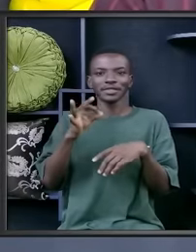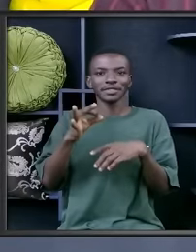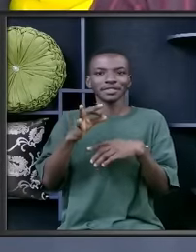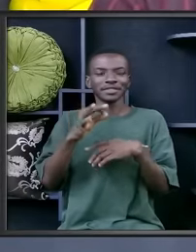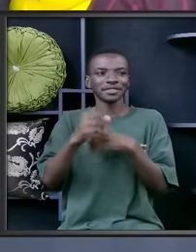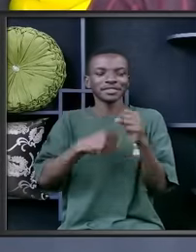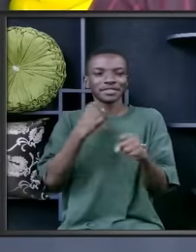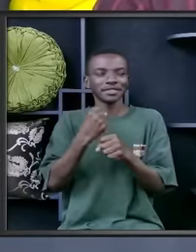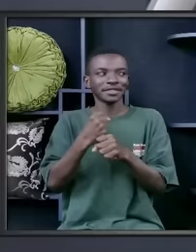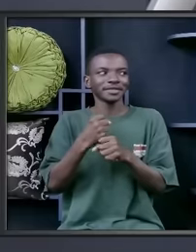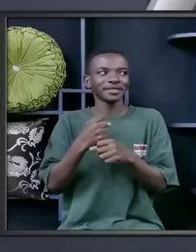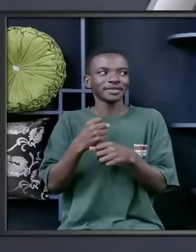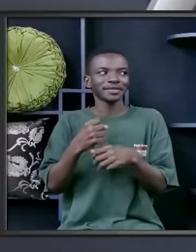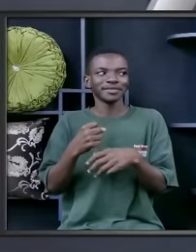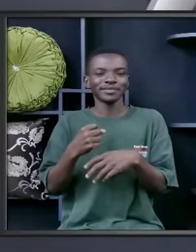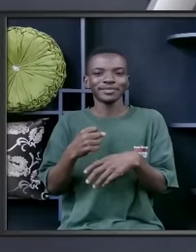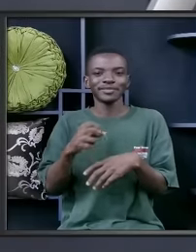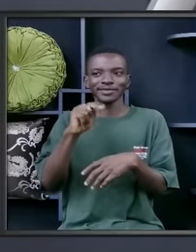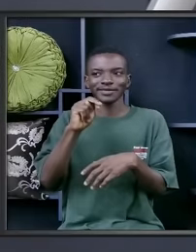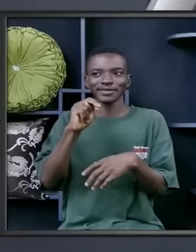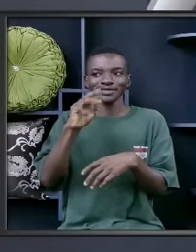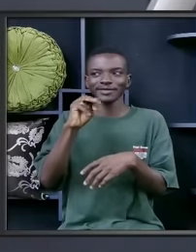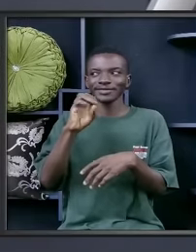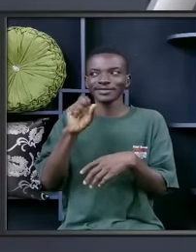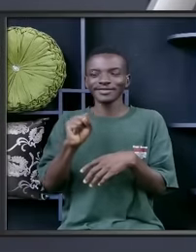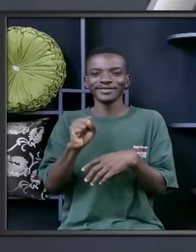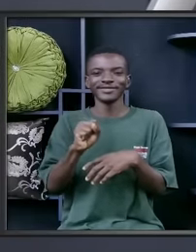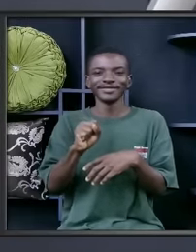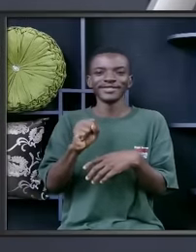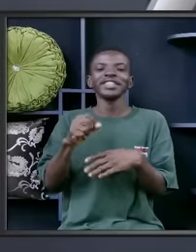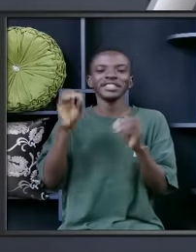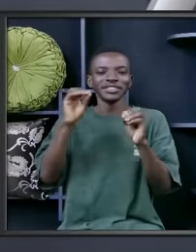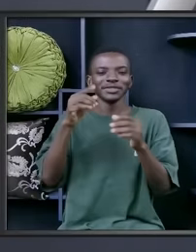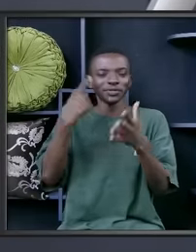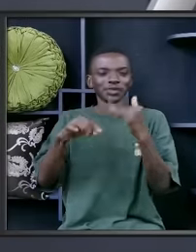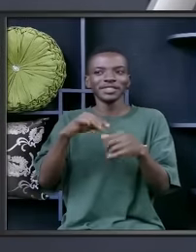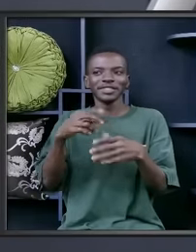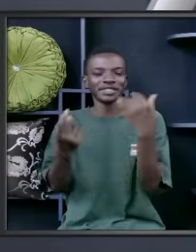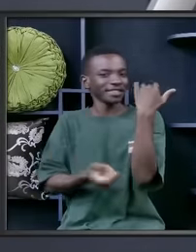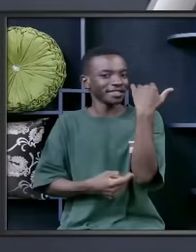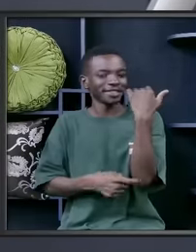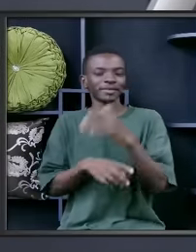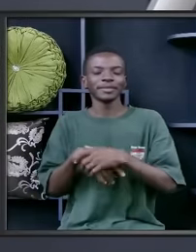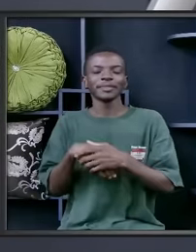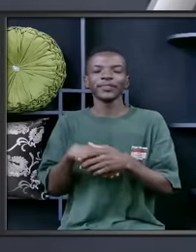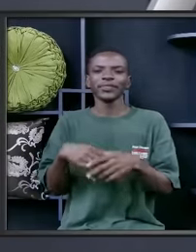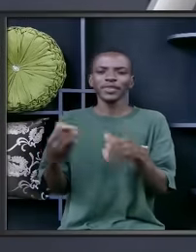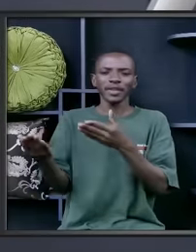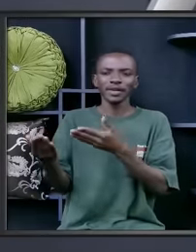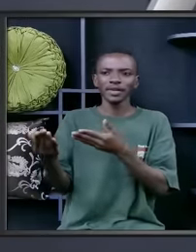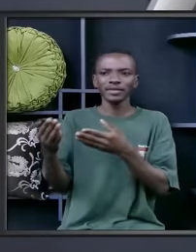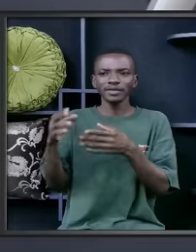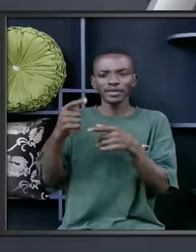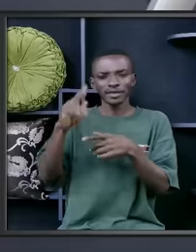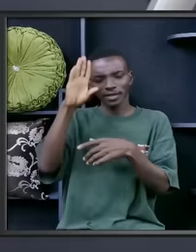tall. And now even go good for NMS. Made and teach and wait him be disciplined. So now he go carry the day where the